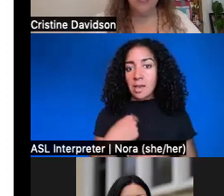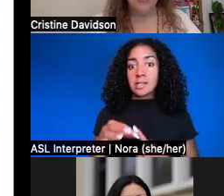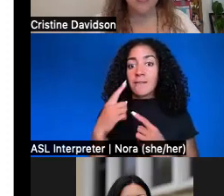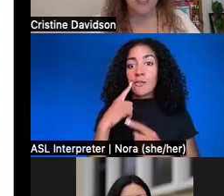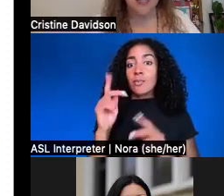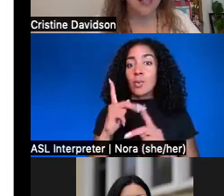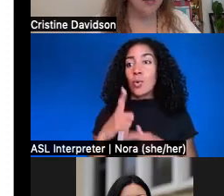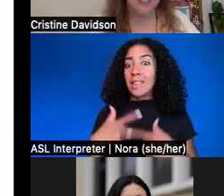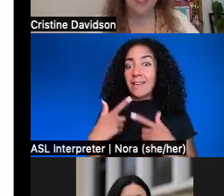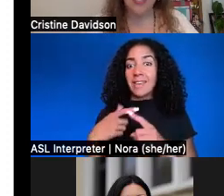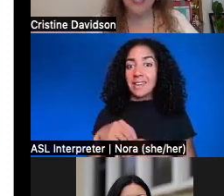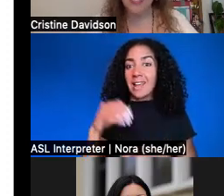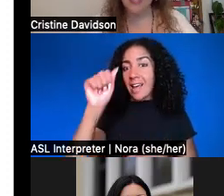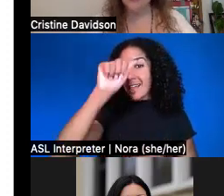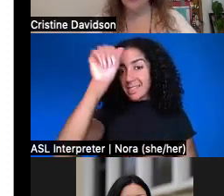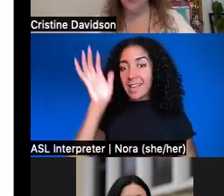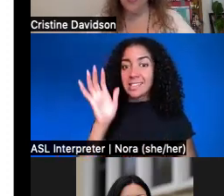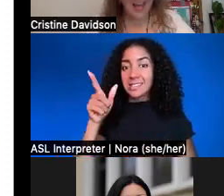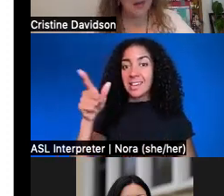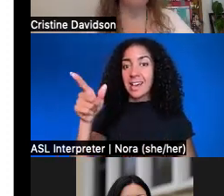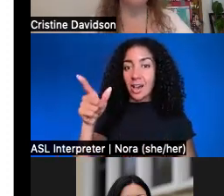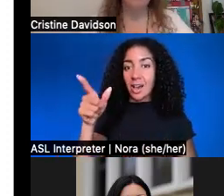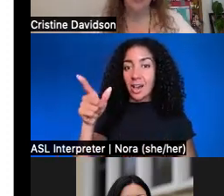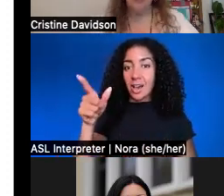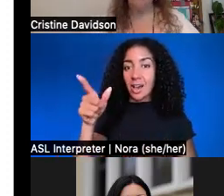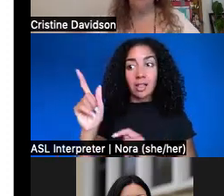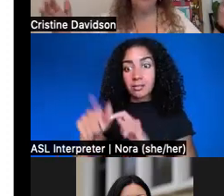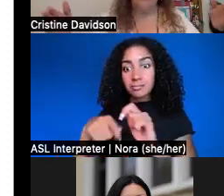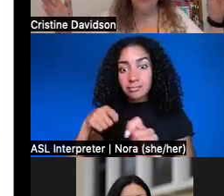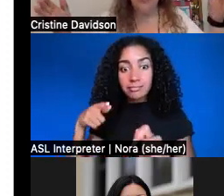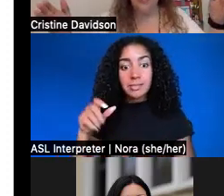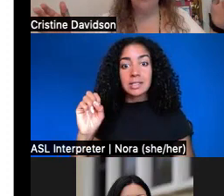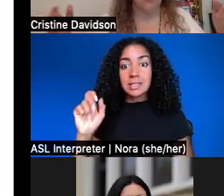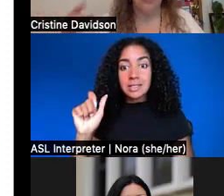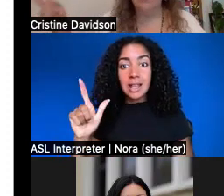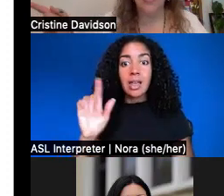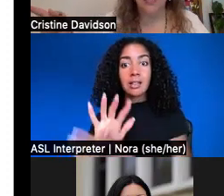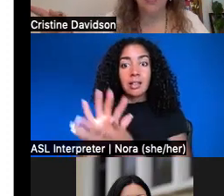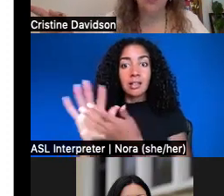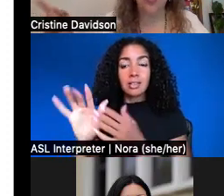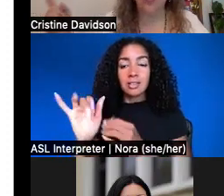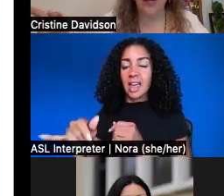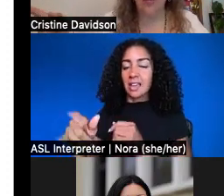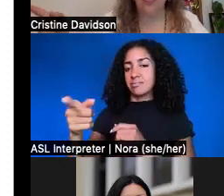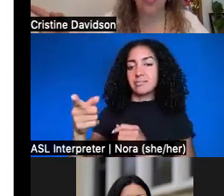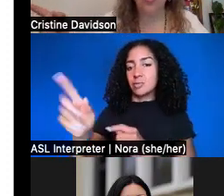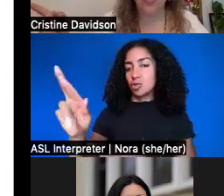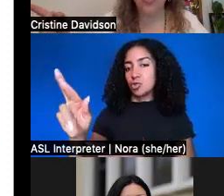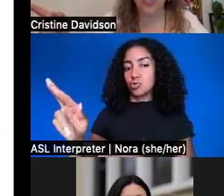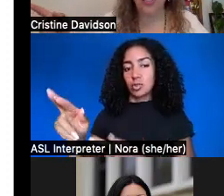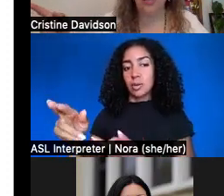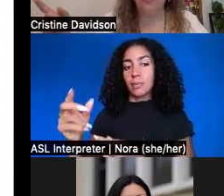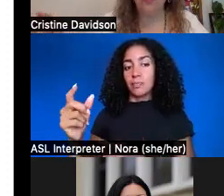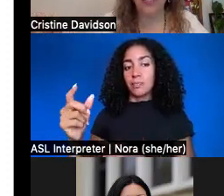on TV last night, still getting seal and all of that. But for real, in real time, even they drove out to